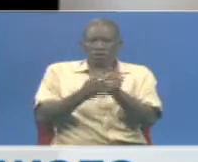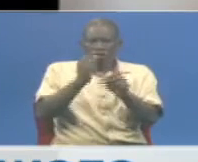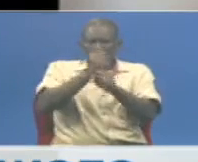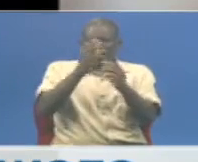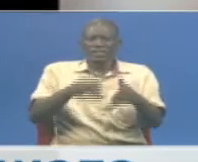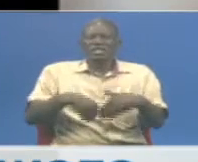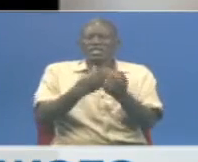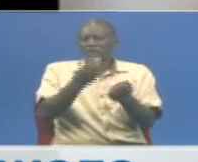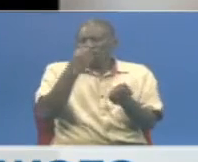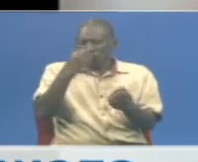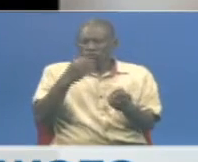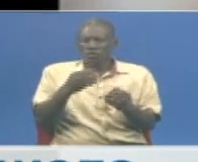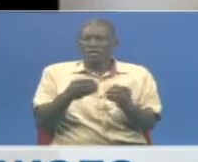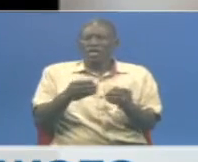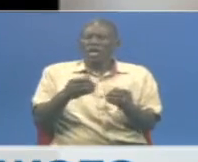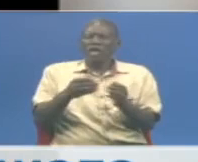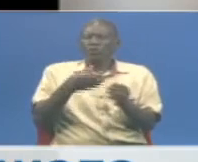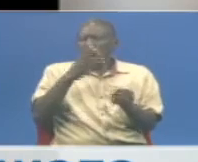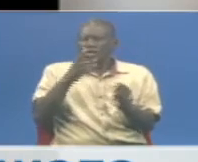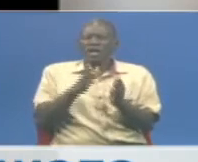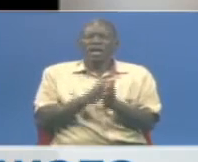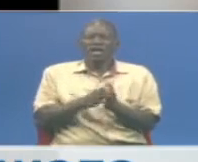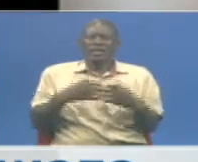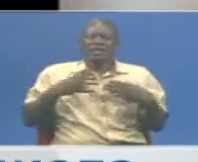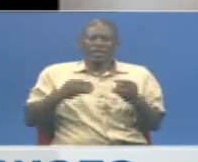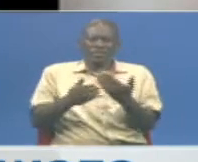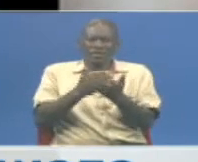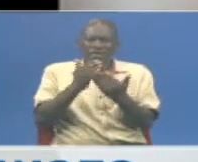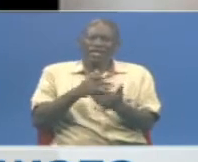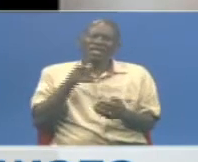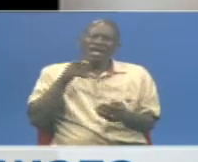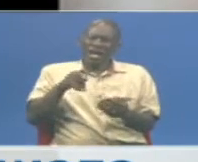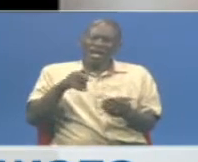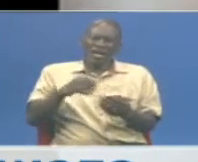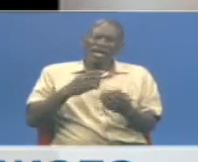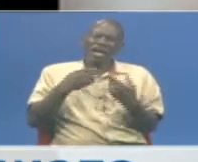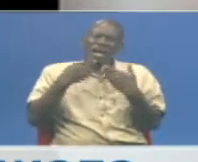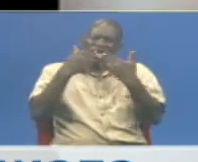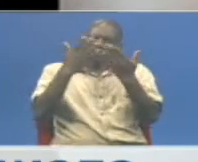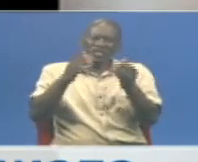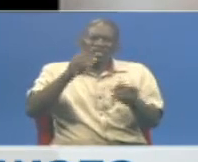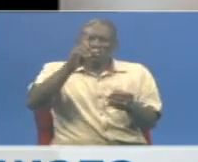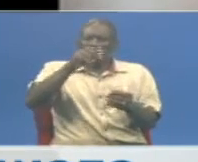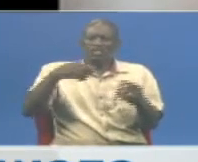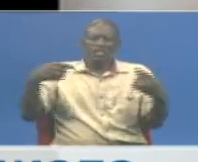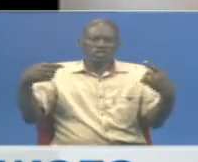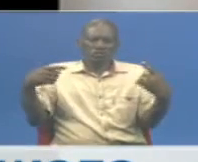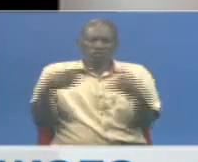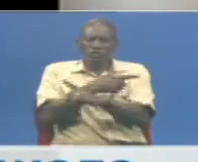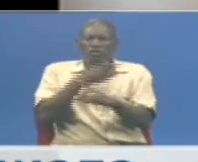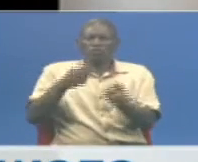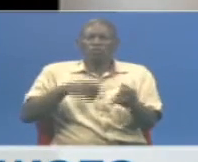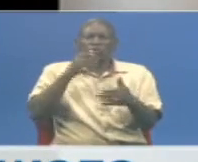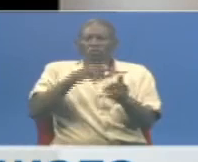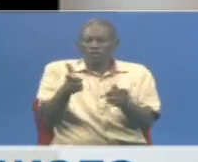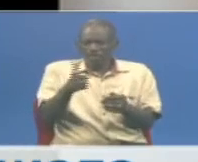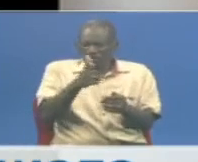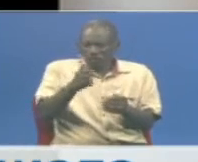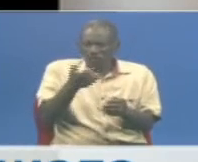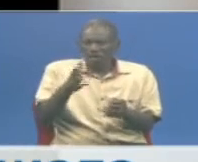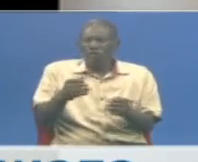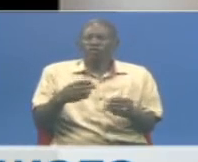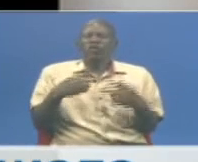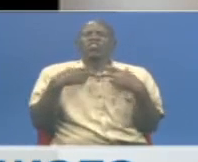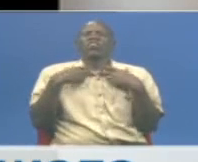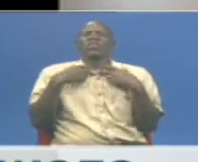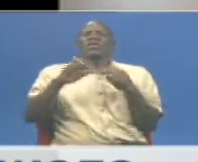care, her observations being a complete contrast of videos that emerge online on suffering and stranded Kenyan